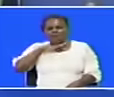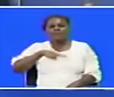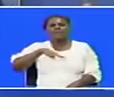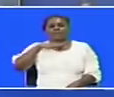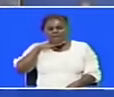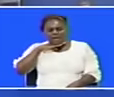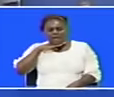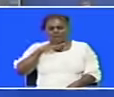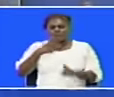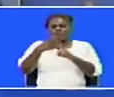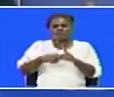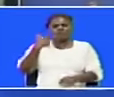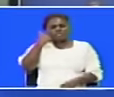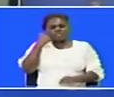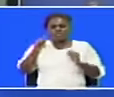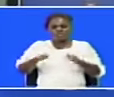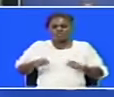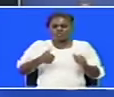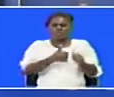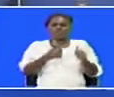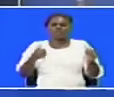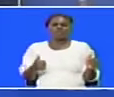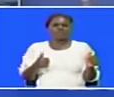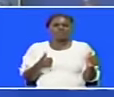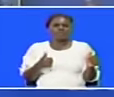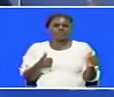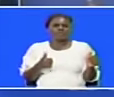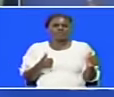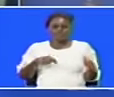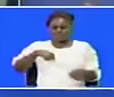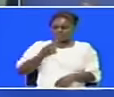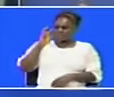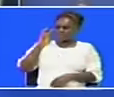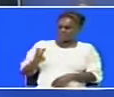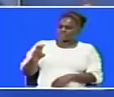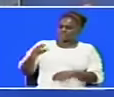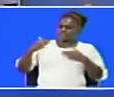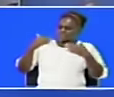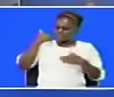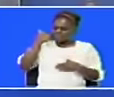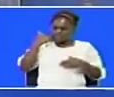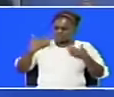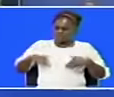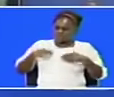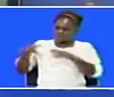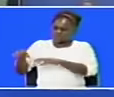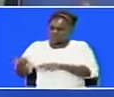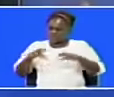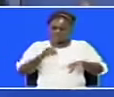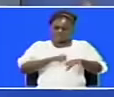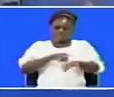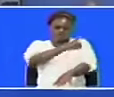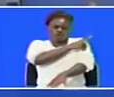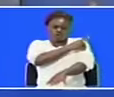preventable and treatable diseases. I have seen the suffering of patients as doctors go on